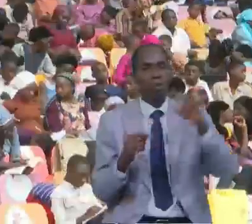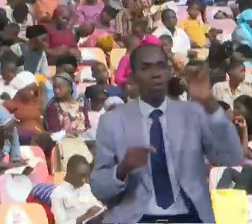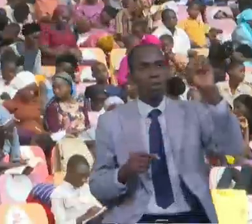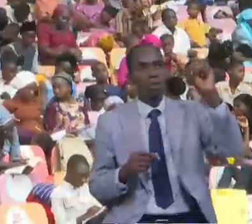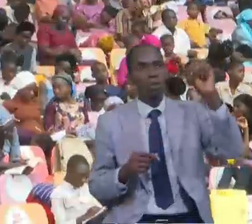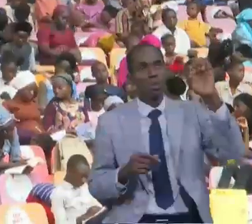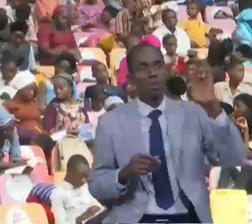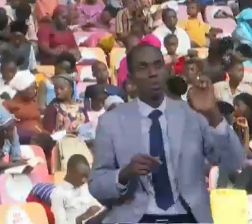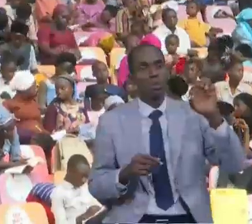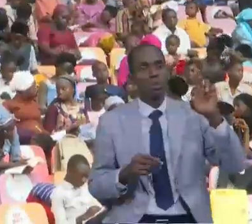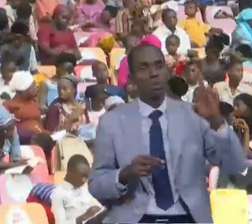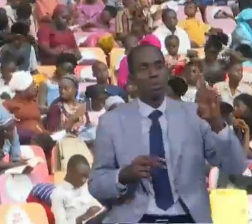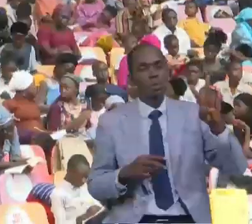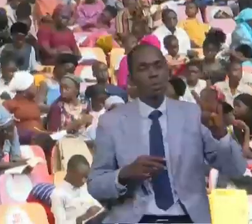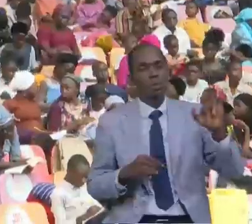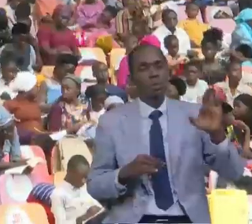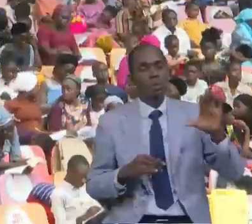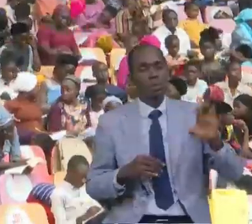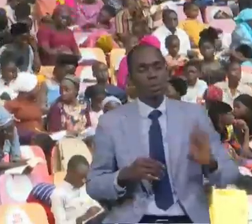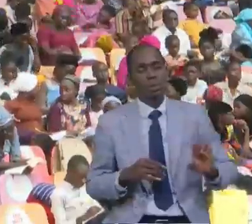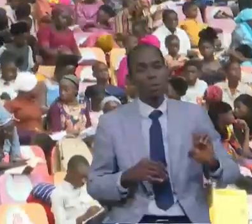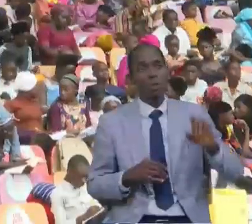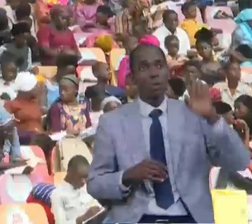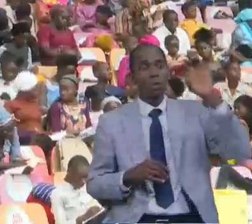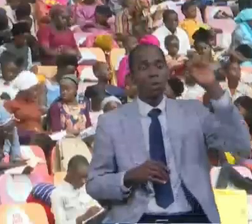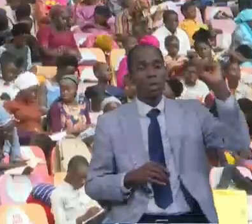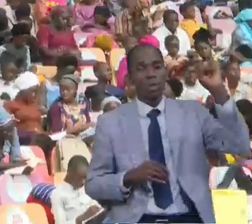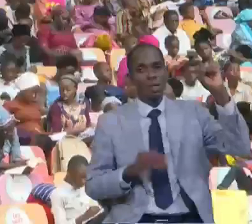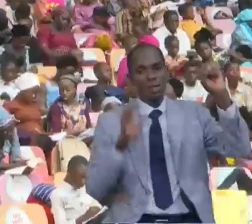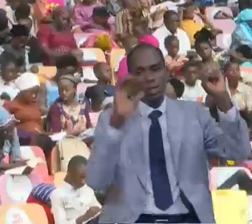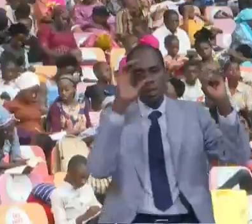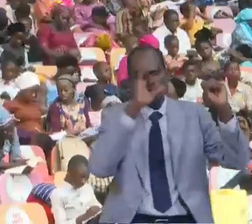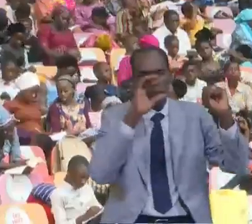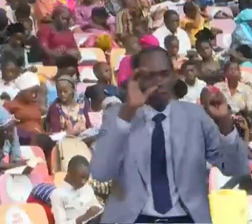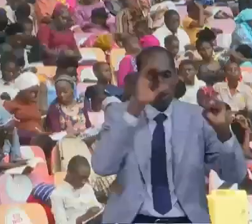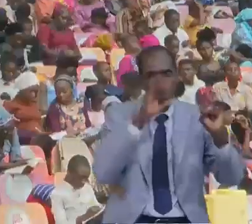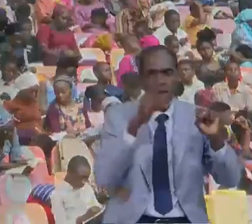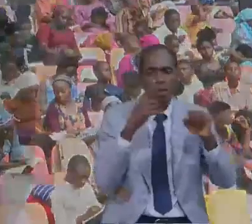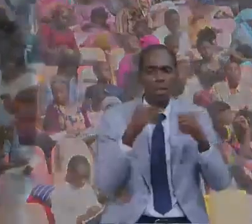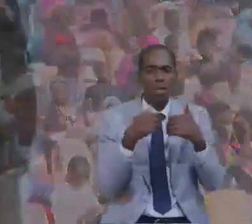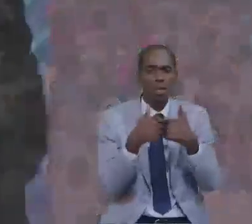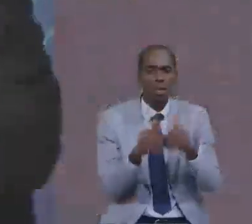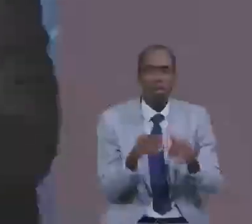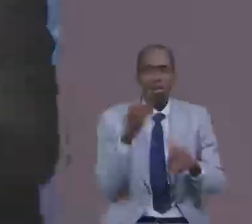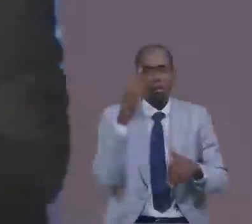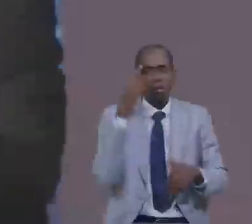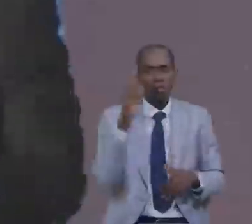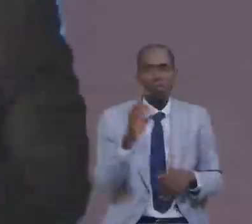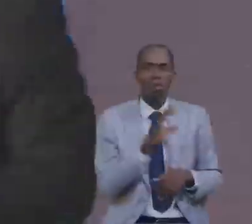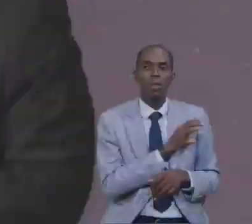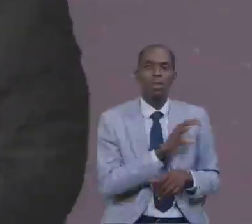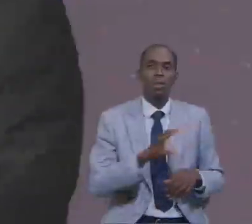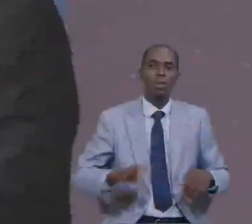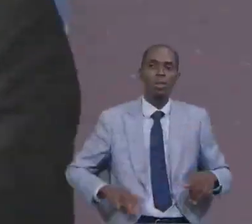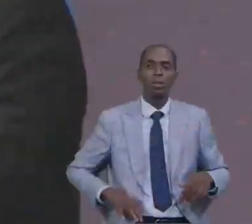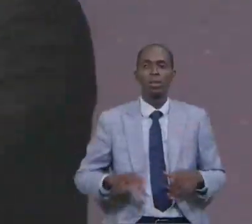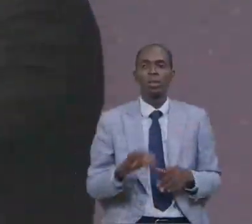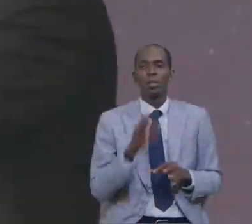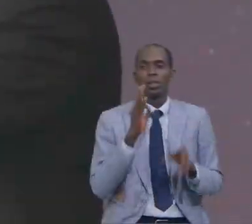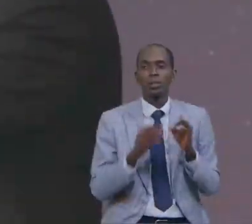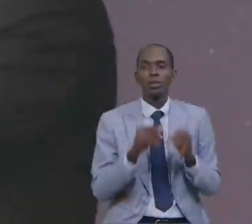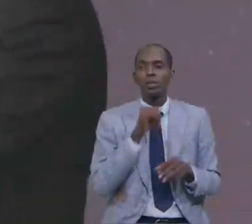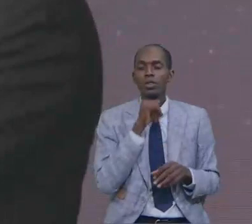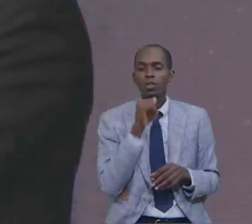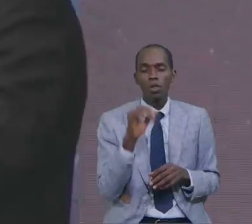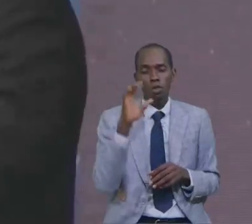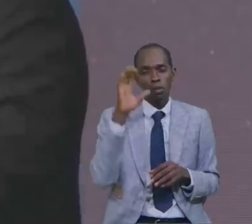Christ. If you are not seeking the lost, if you are just in one place there and you think you are serving God, you are not